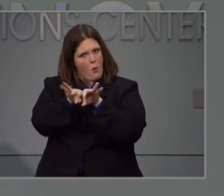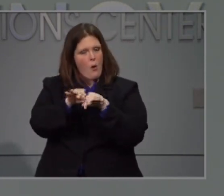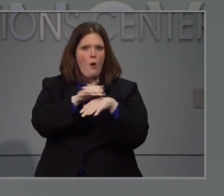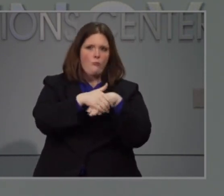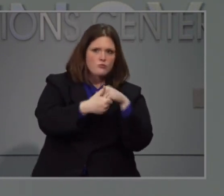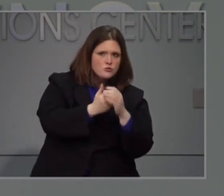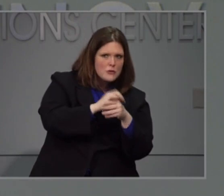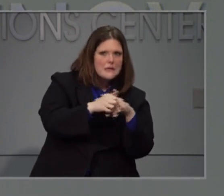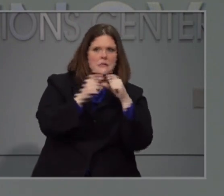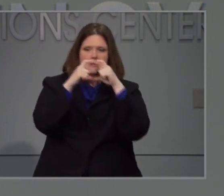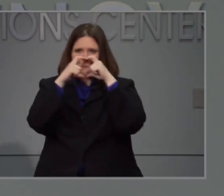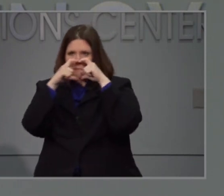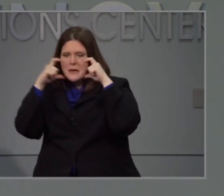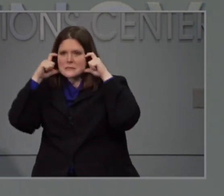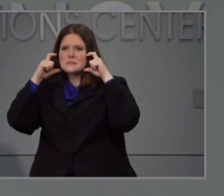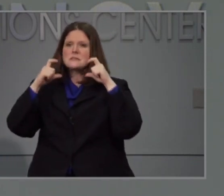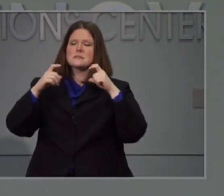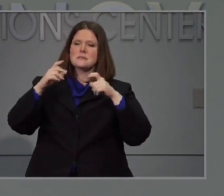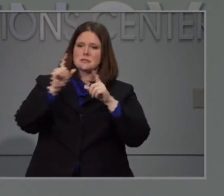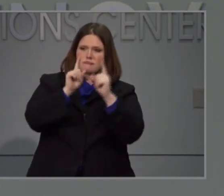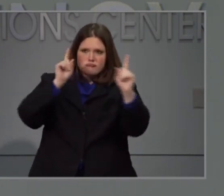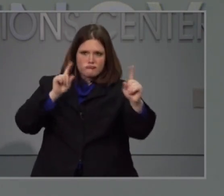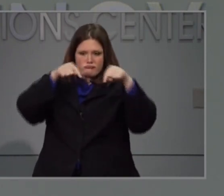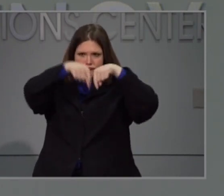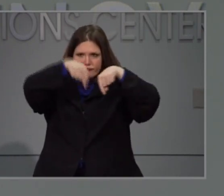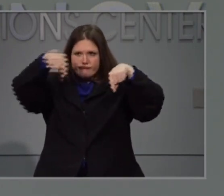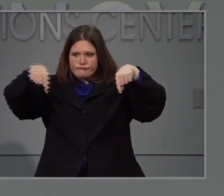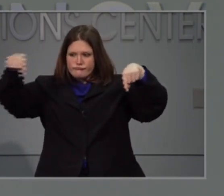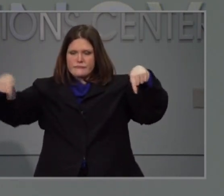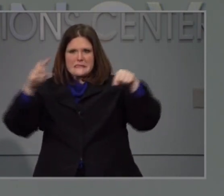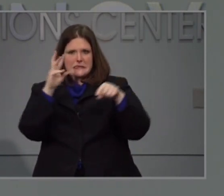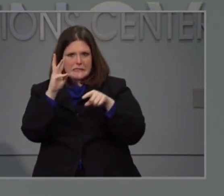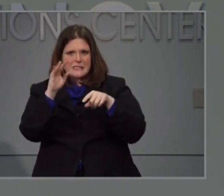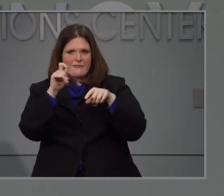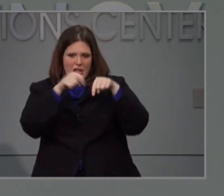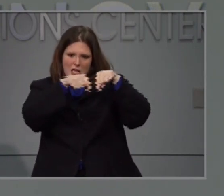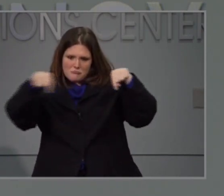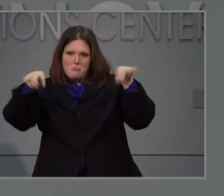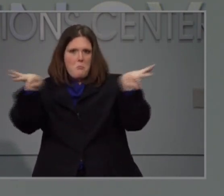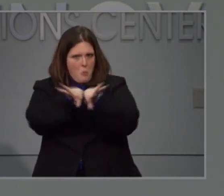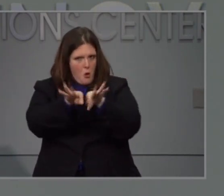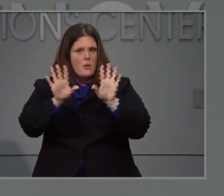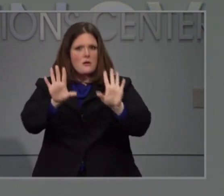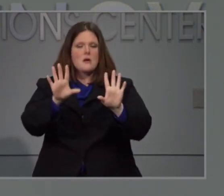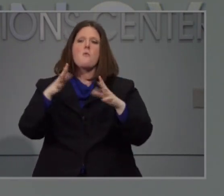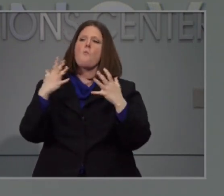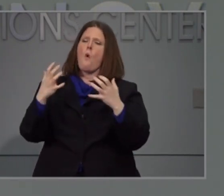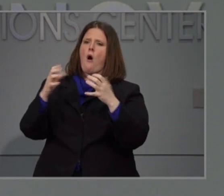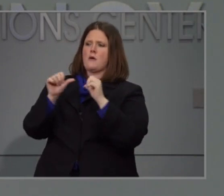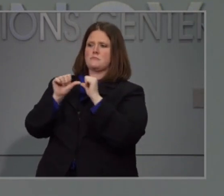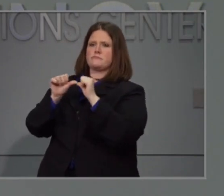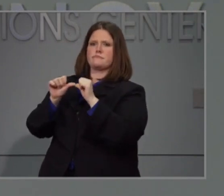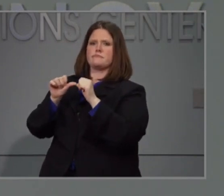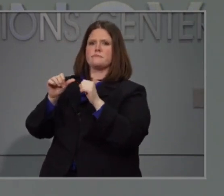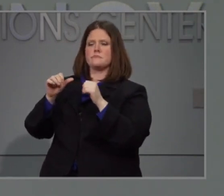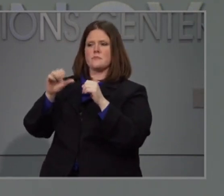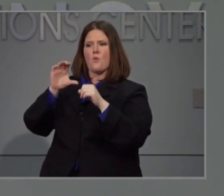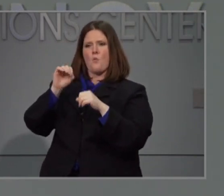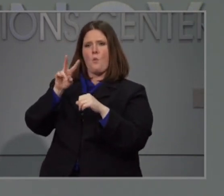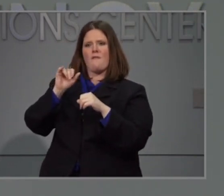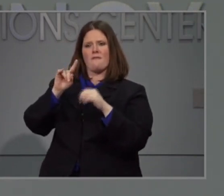But right, we know that stability is the picture we have. We want to keep it stable, and I think that's why we're doing